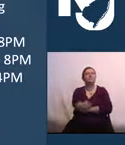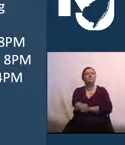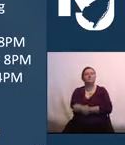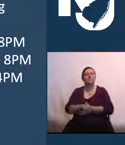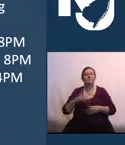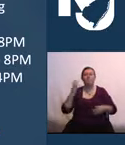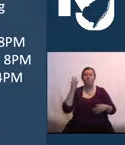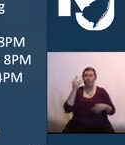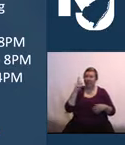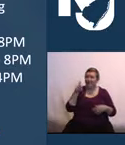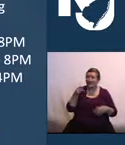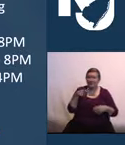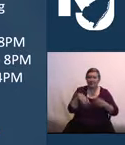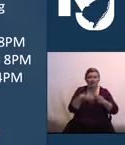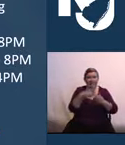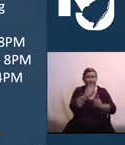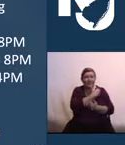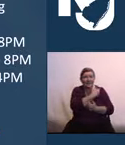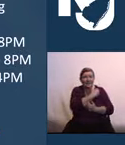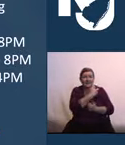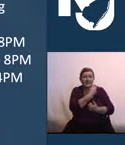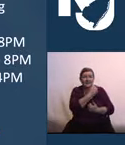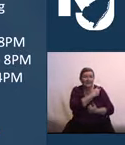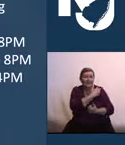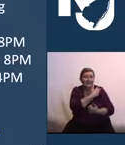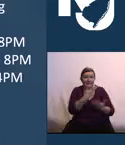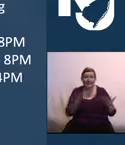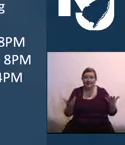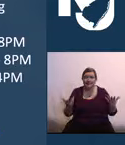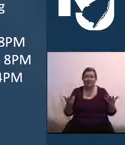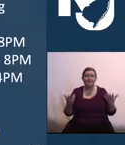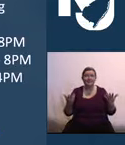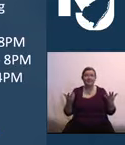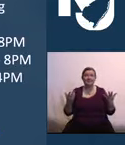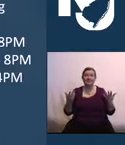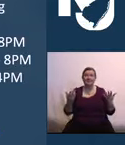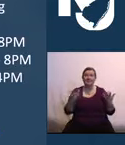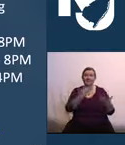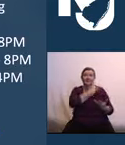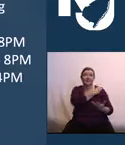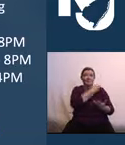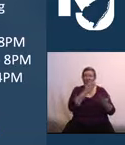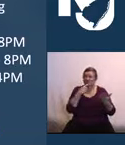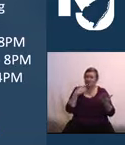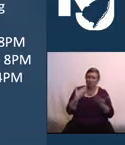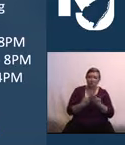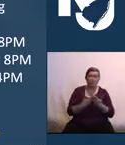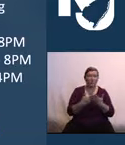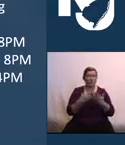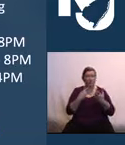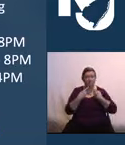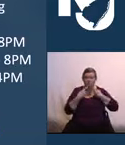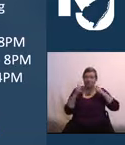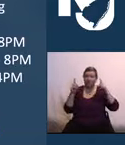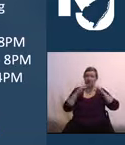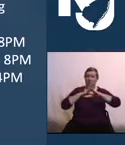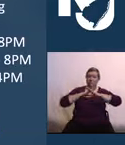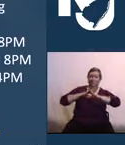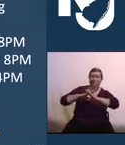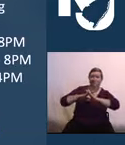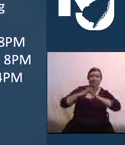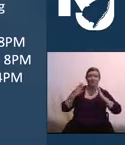get vaccinated and boosted. The vaccines continue to prove their effectiveness, especially in preventing